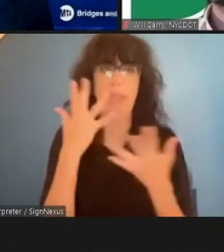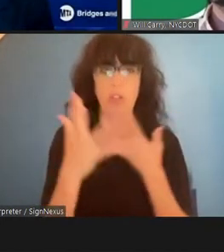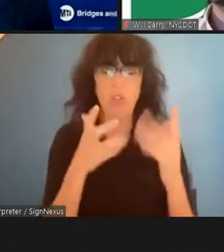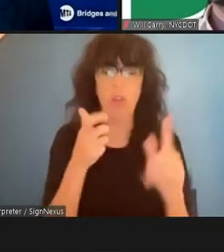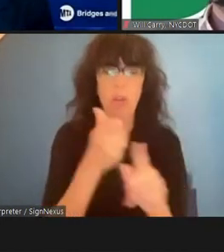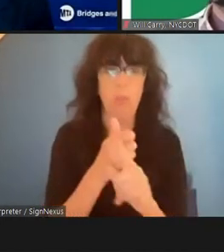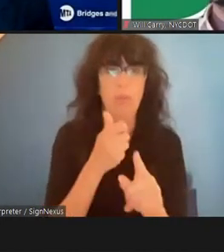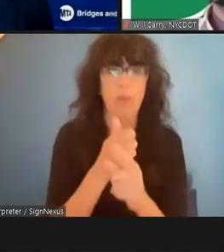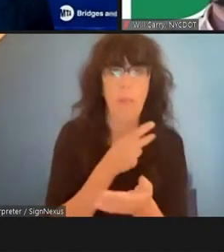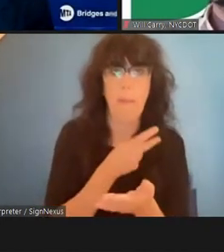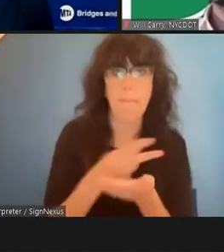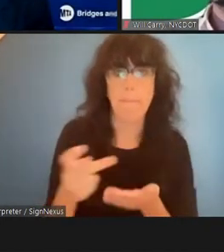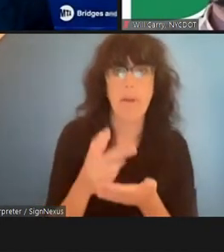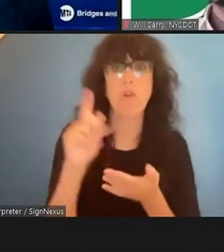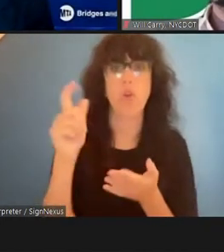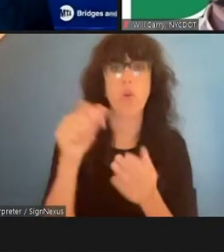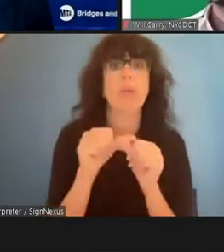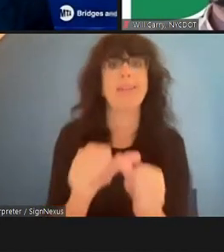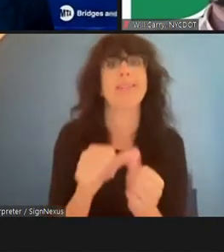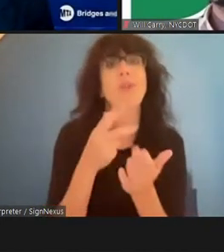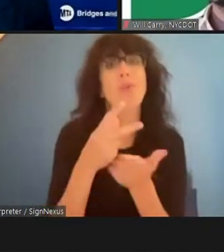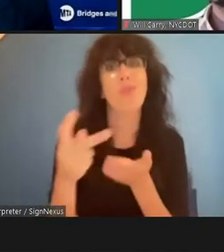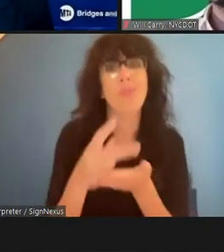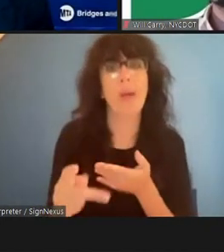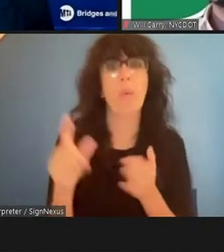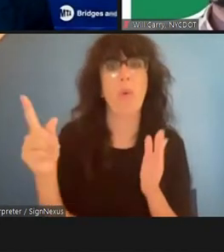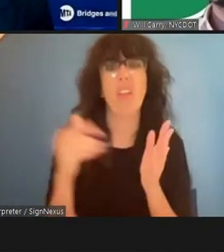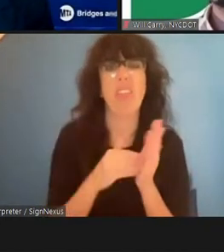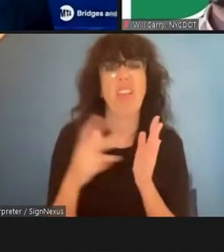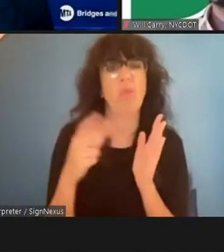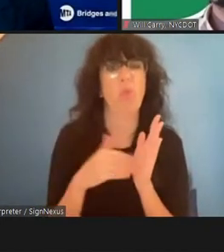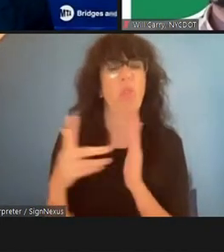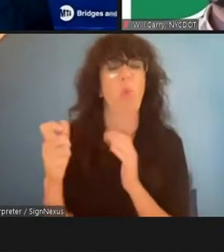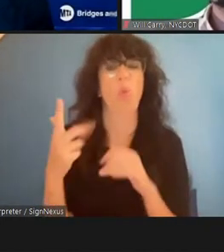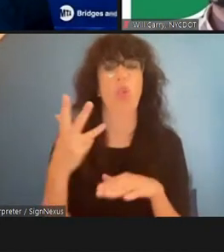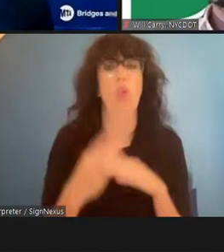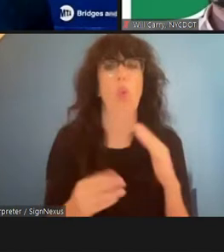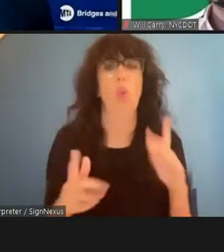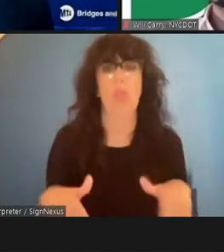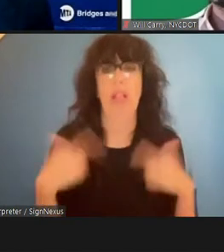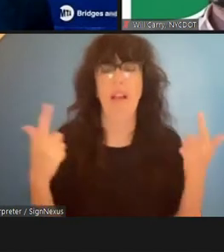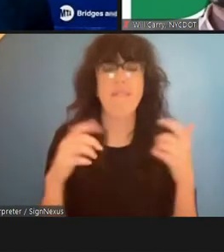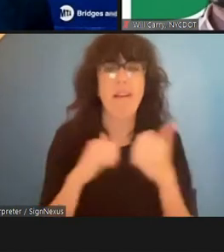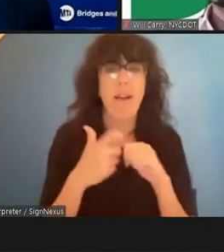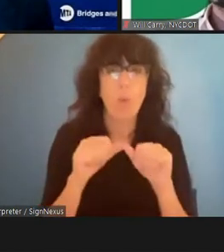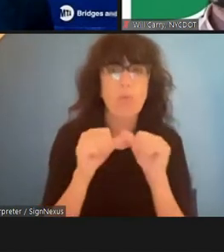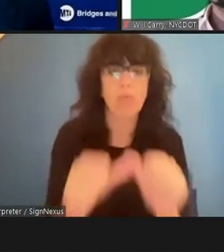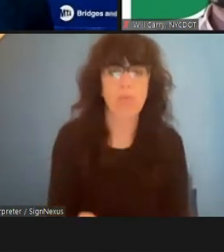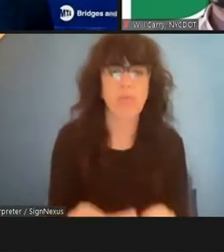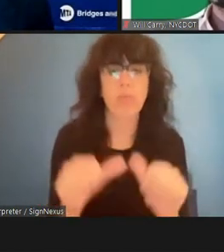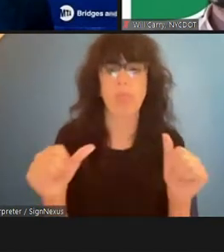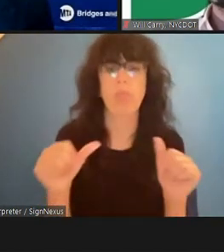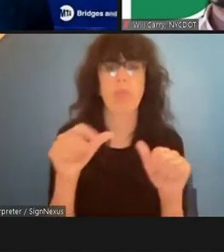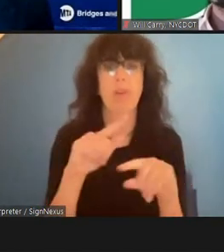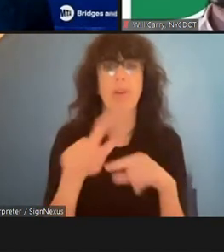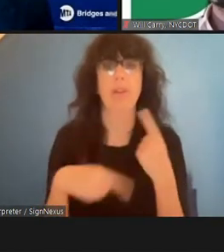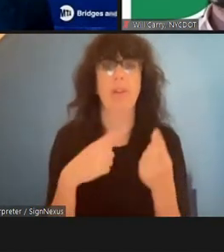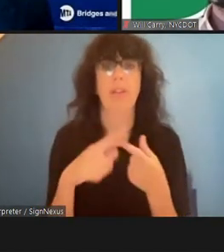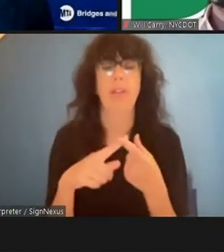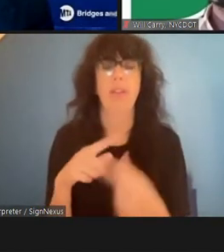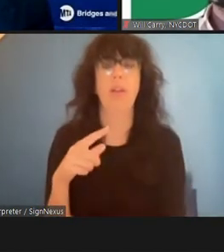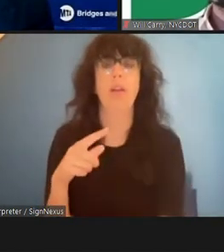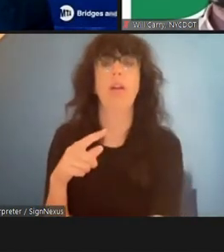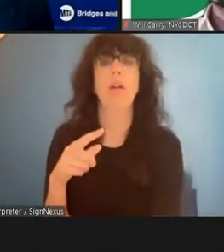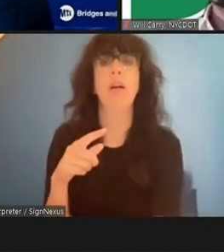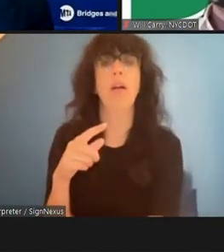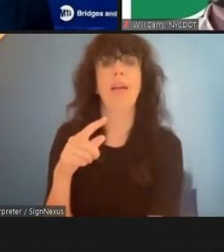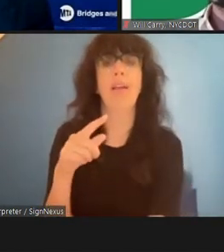time and will keep failing thousands of us will lose our livelihoods the mta's own environmental assessment states that it